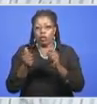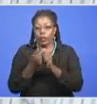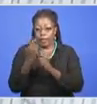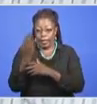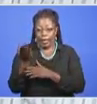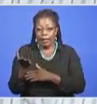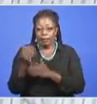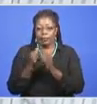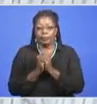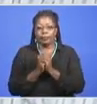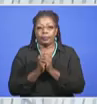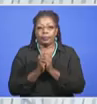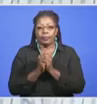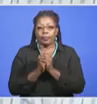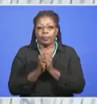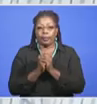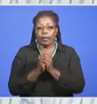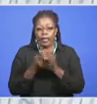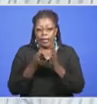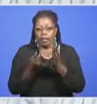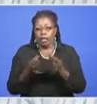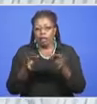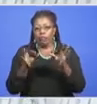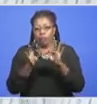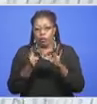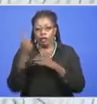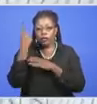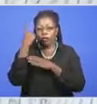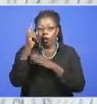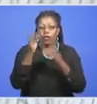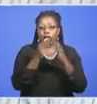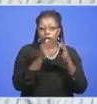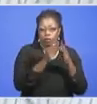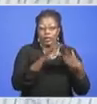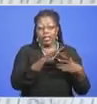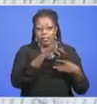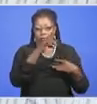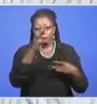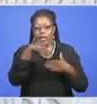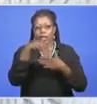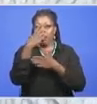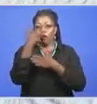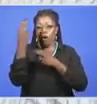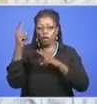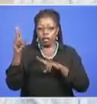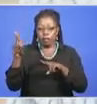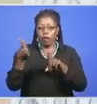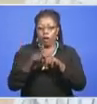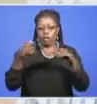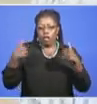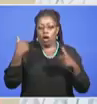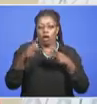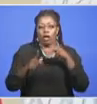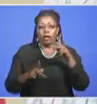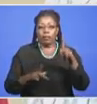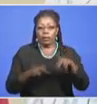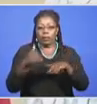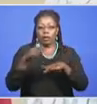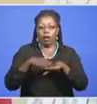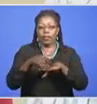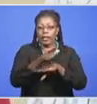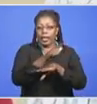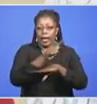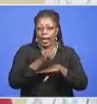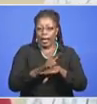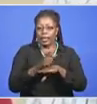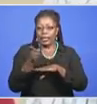Not only is this important for the community spirit of Fox Hill, but also for the young people and the island in general, because